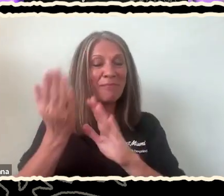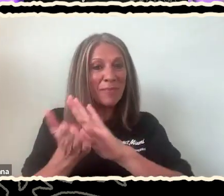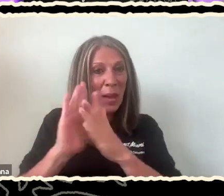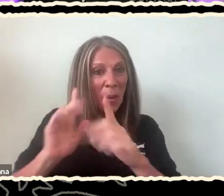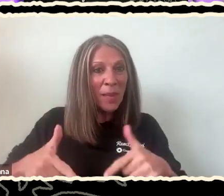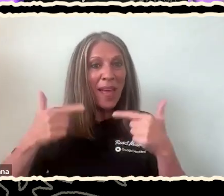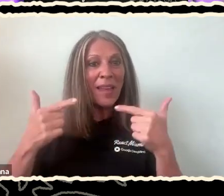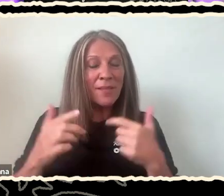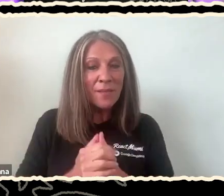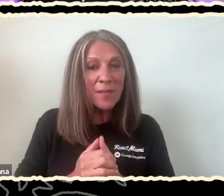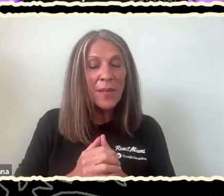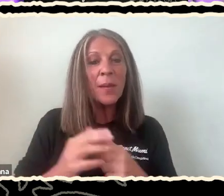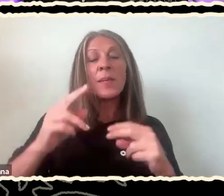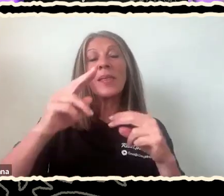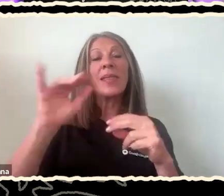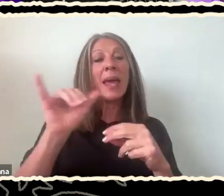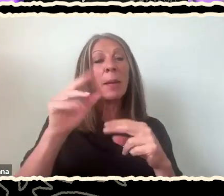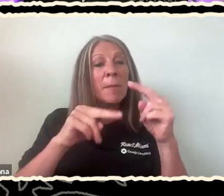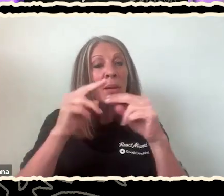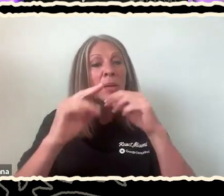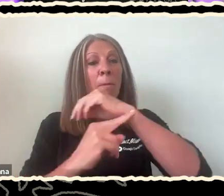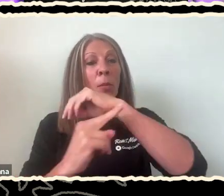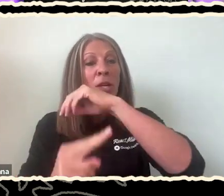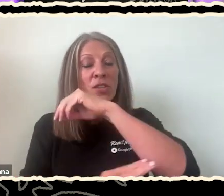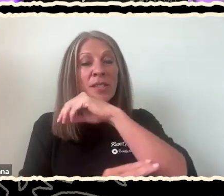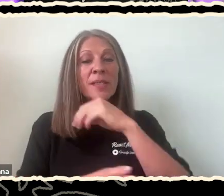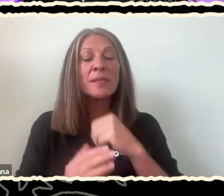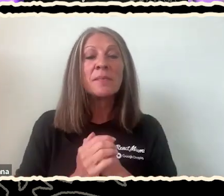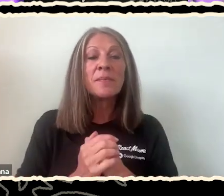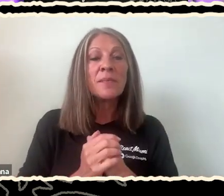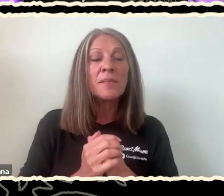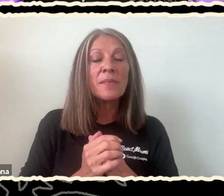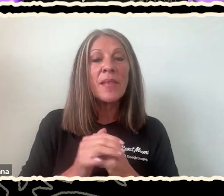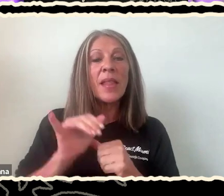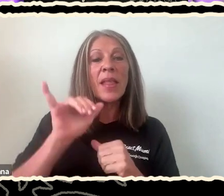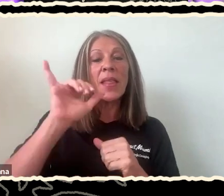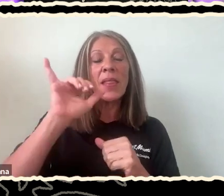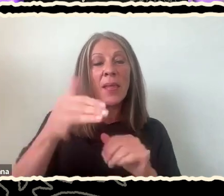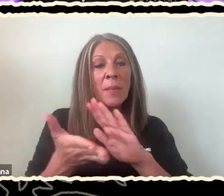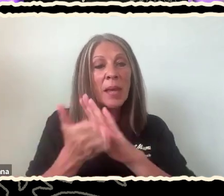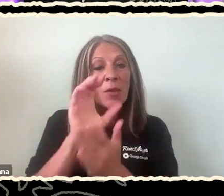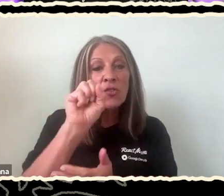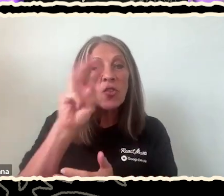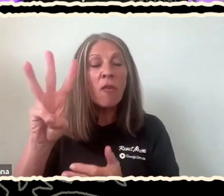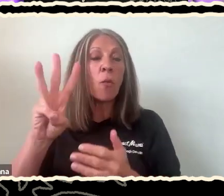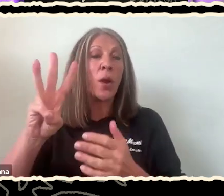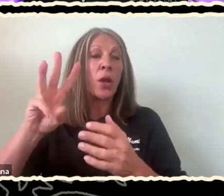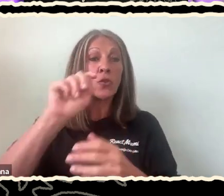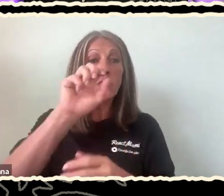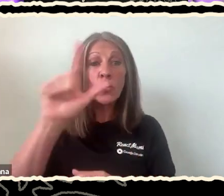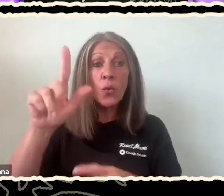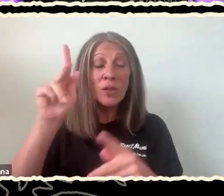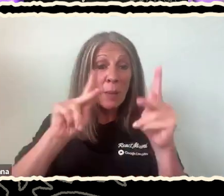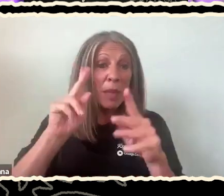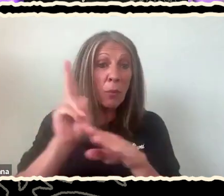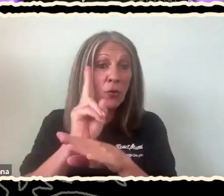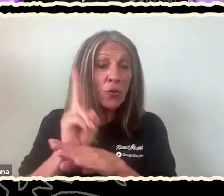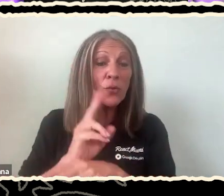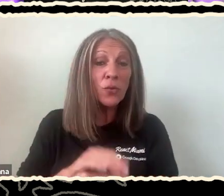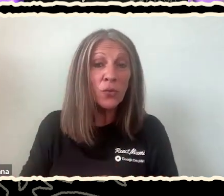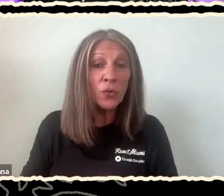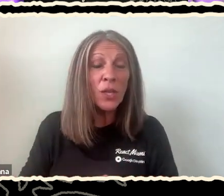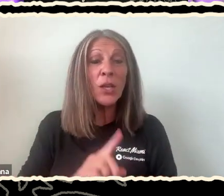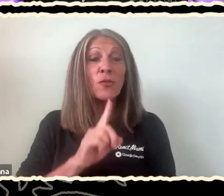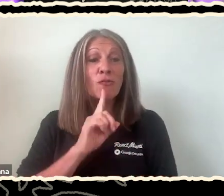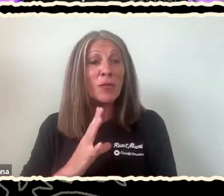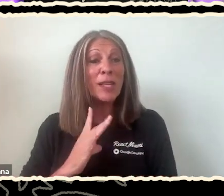it was buildings and bridges, and that turned into software and tools that people use. And I mean, it is so